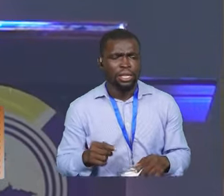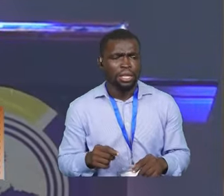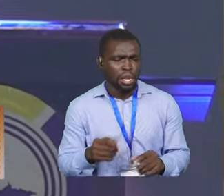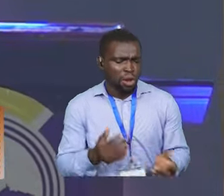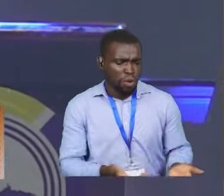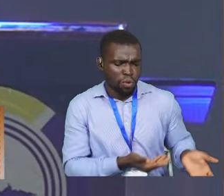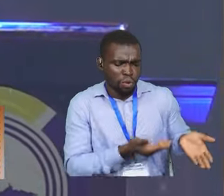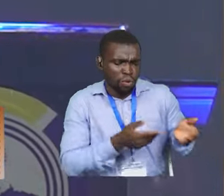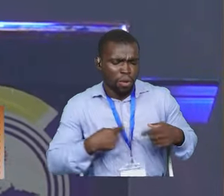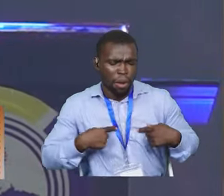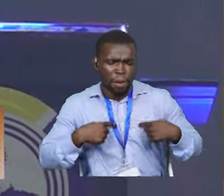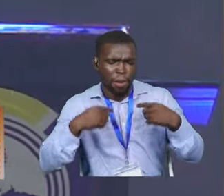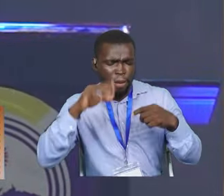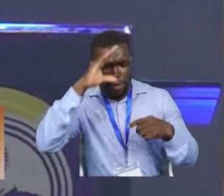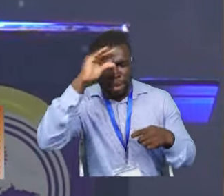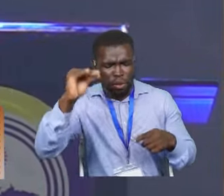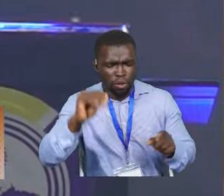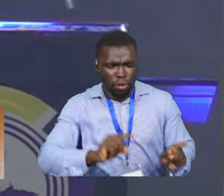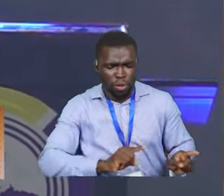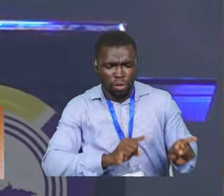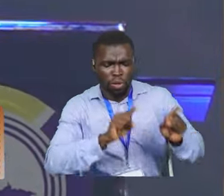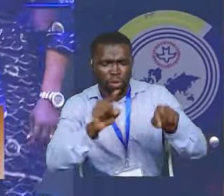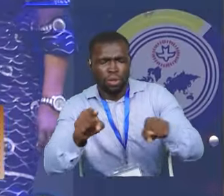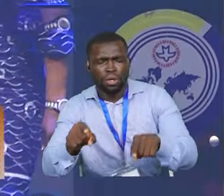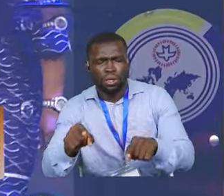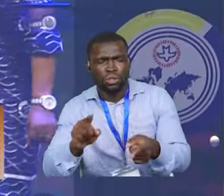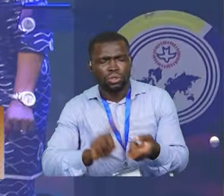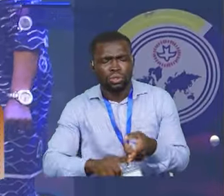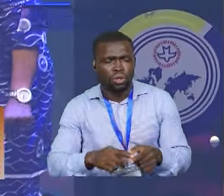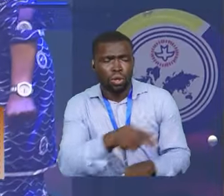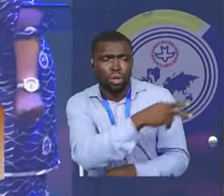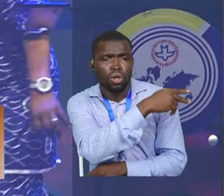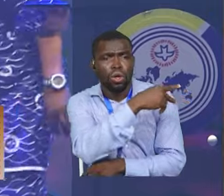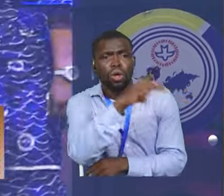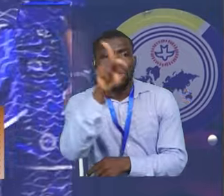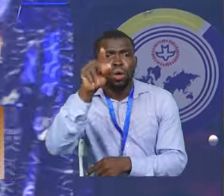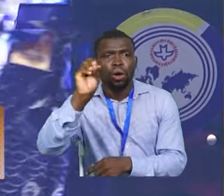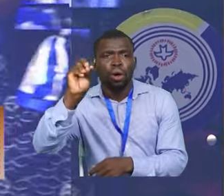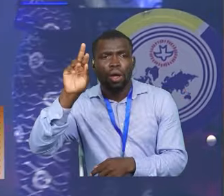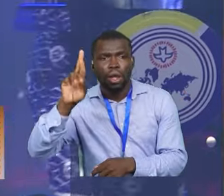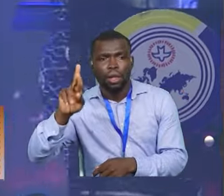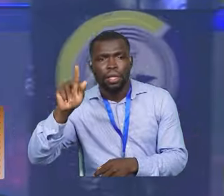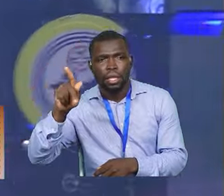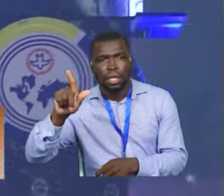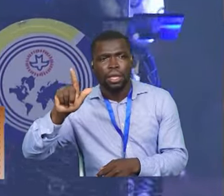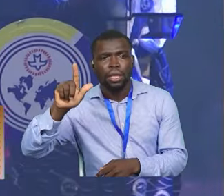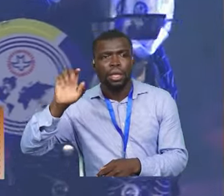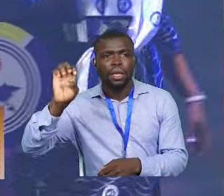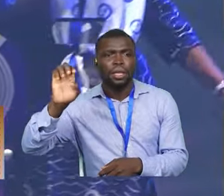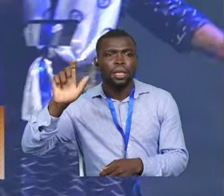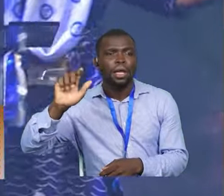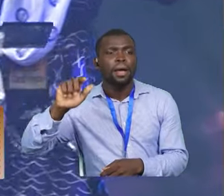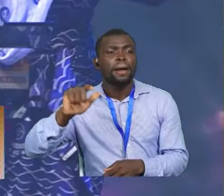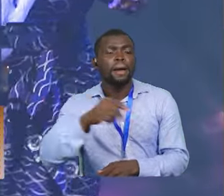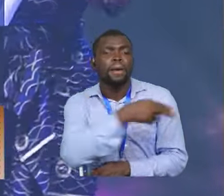Kolebu, he was dead. And the wife said, why? No way.